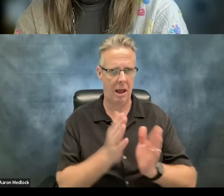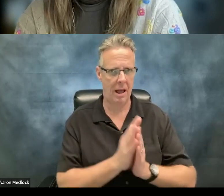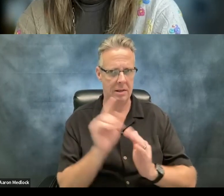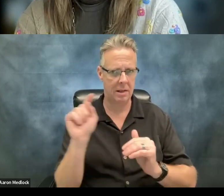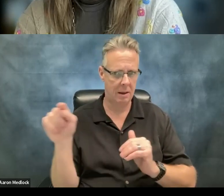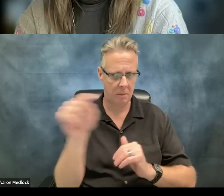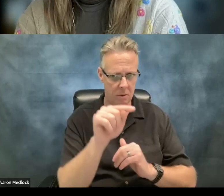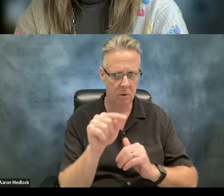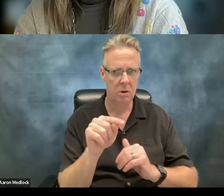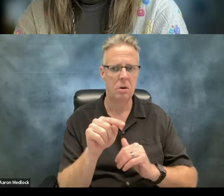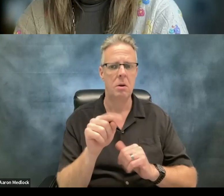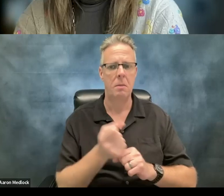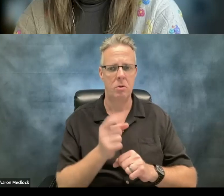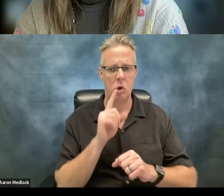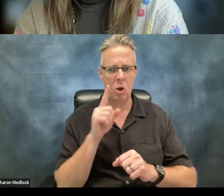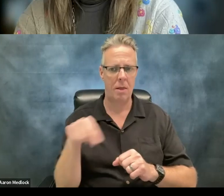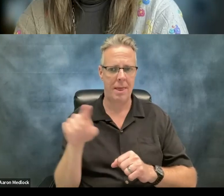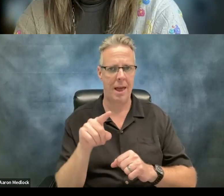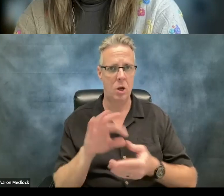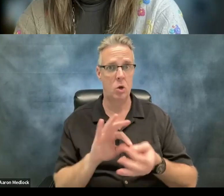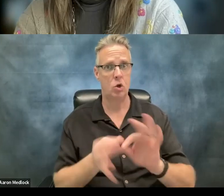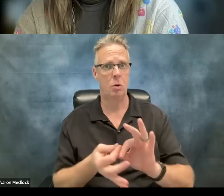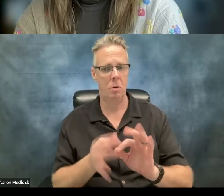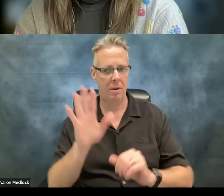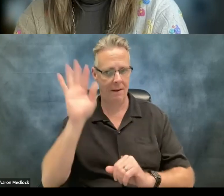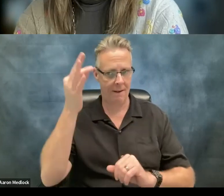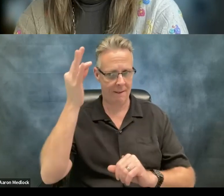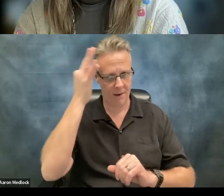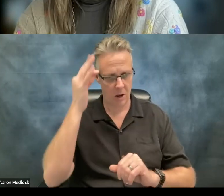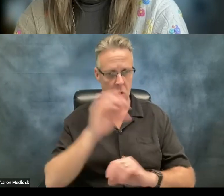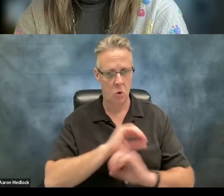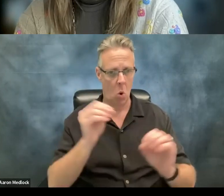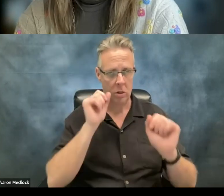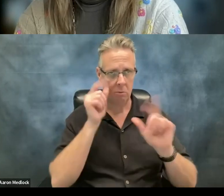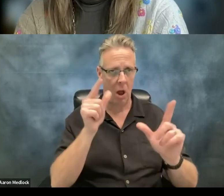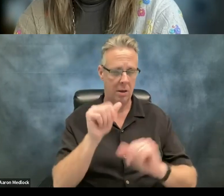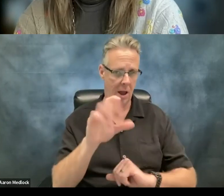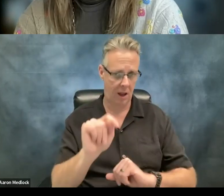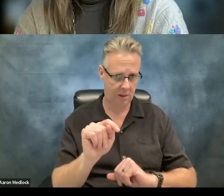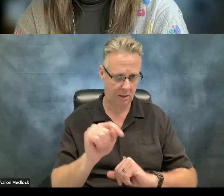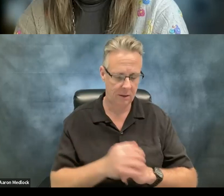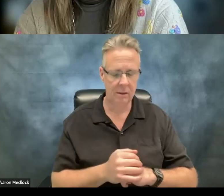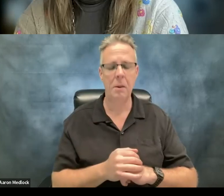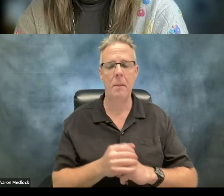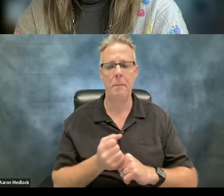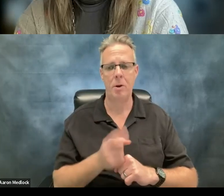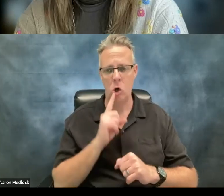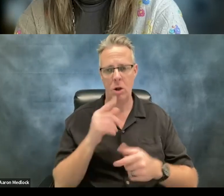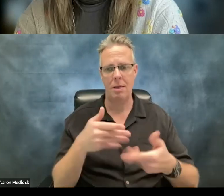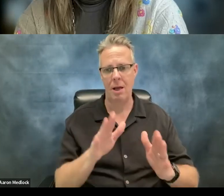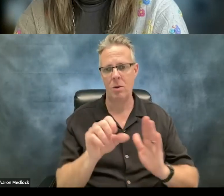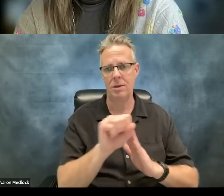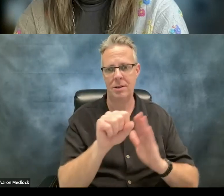Labor to sort of interpret the Federal No Surprises Act to allow